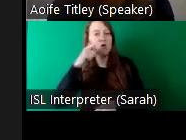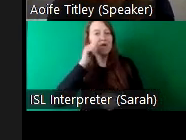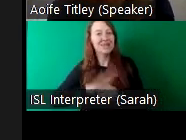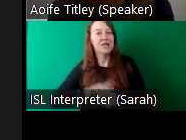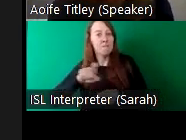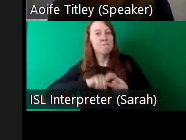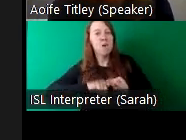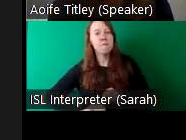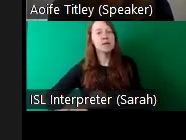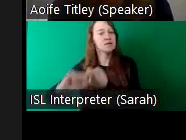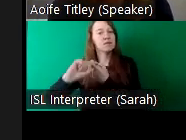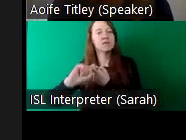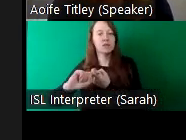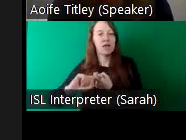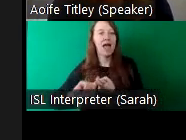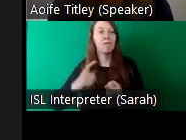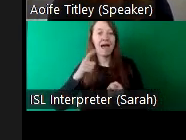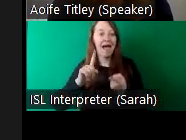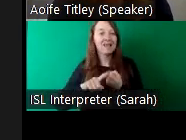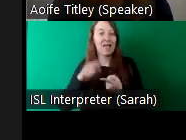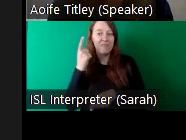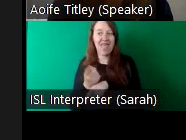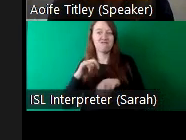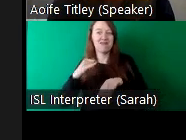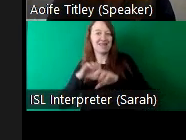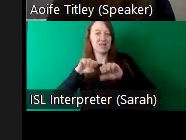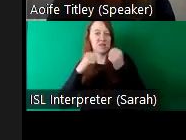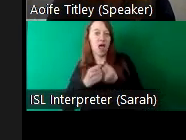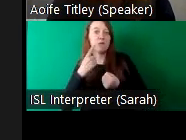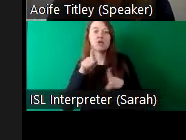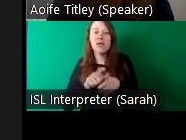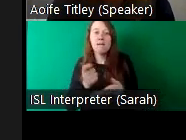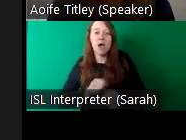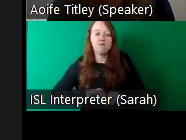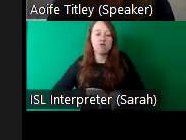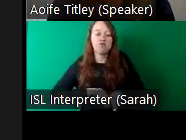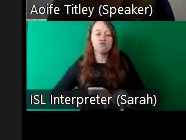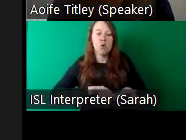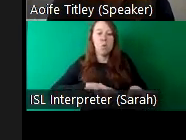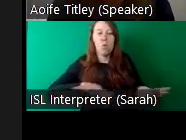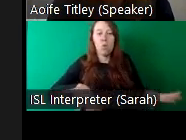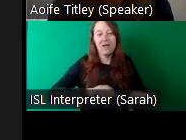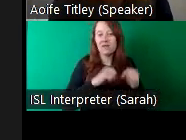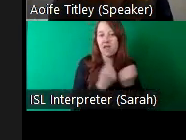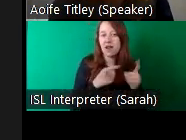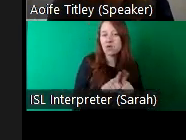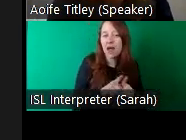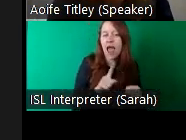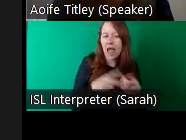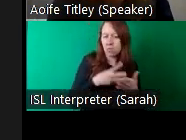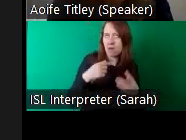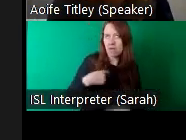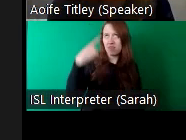in relation to, as I said, how it permeates through structures in societies. So really, I suppose when I think about that, I think about how